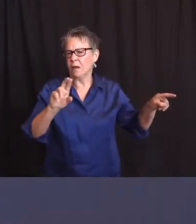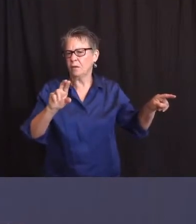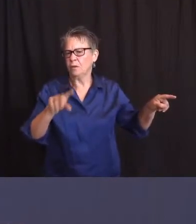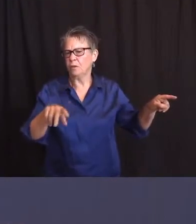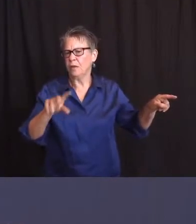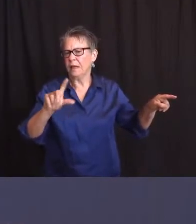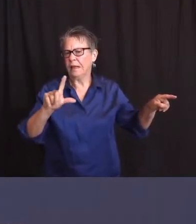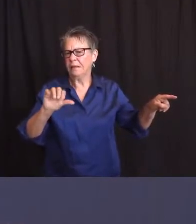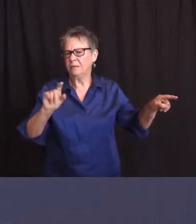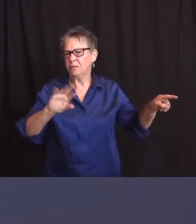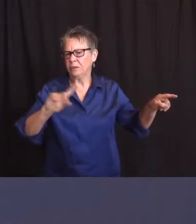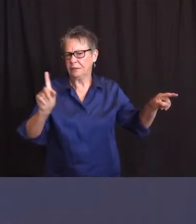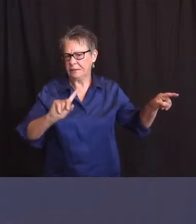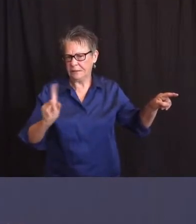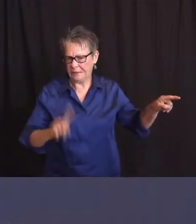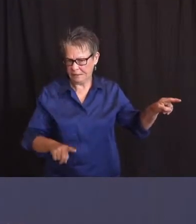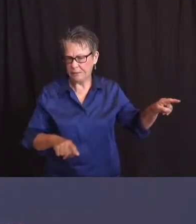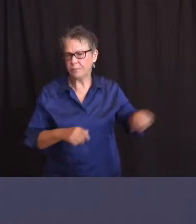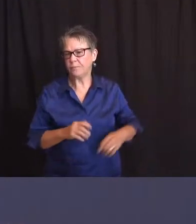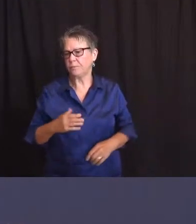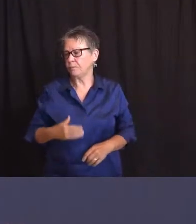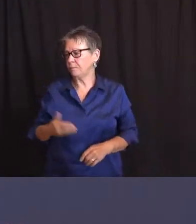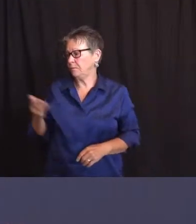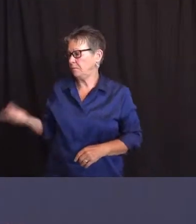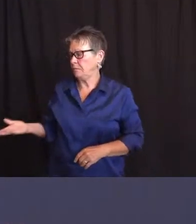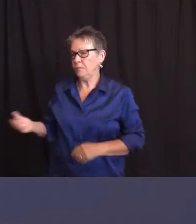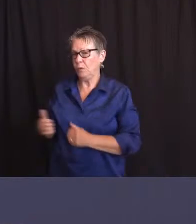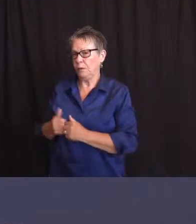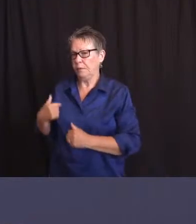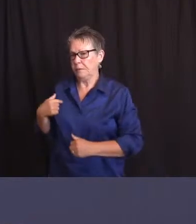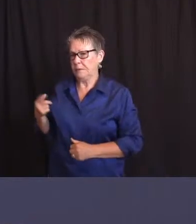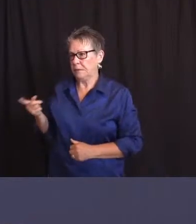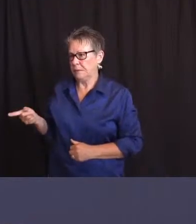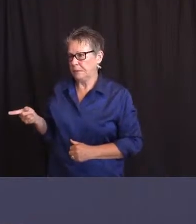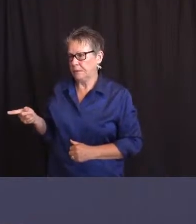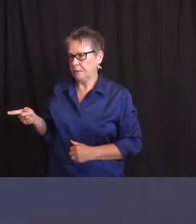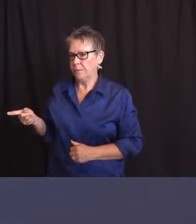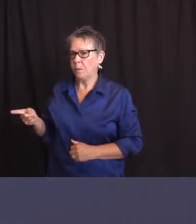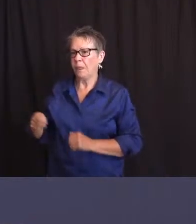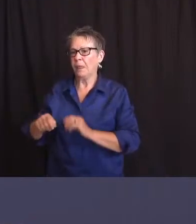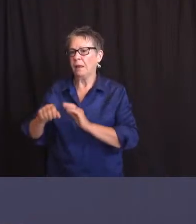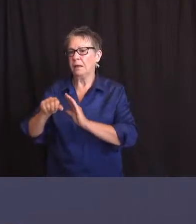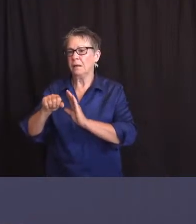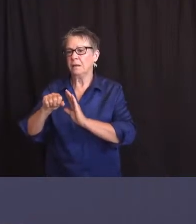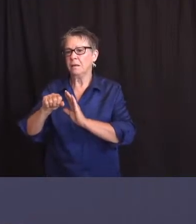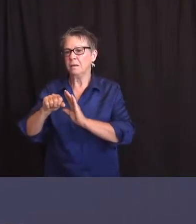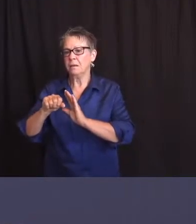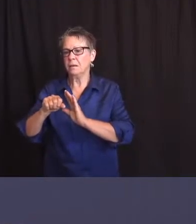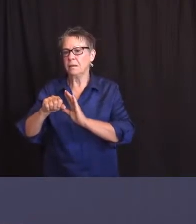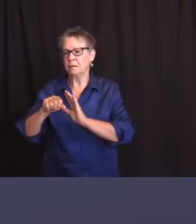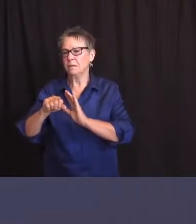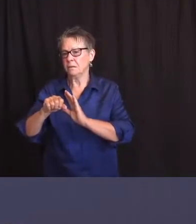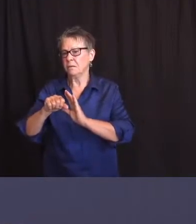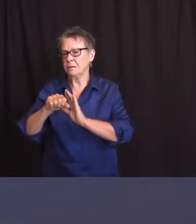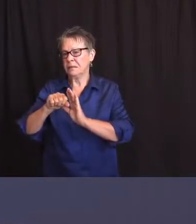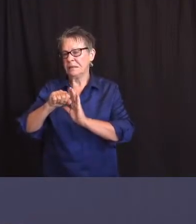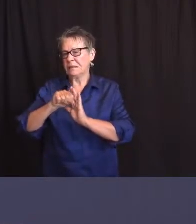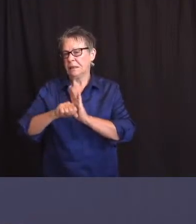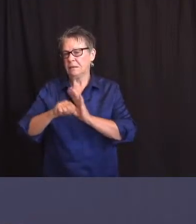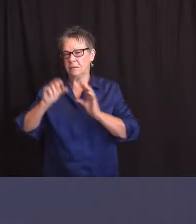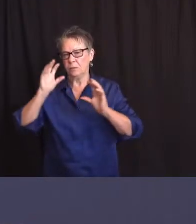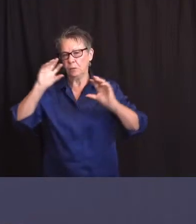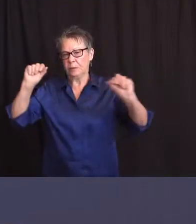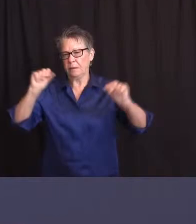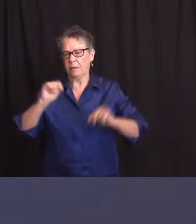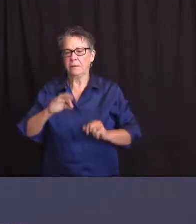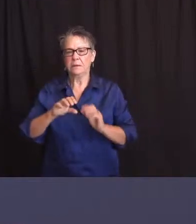both. To my left, another guy who needs no introduction, Superintendent of the State Police, Pat Callahan. We have Chief Counsel Paramel Garg and a